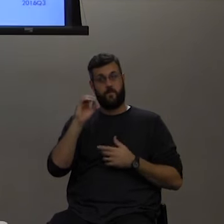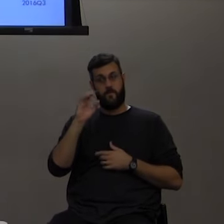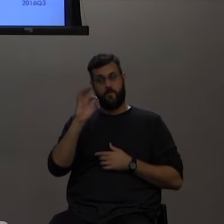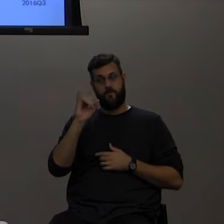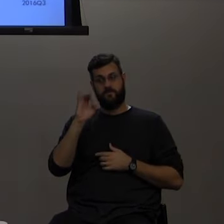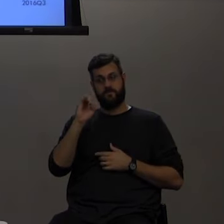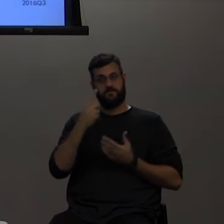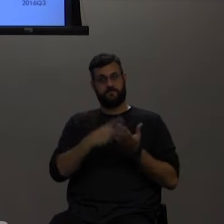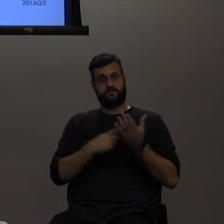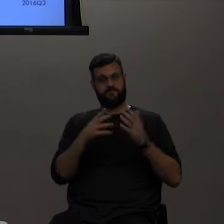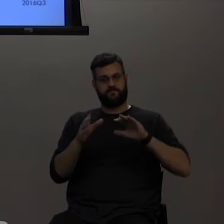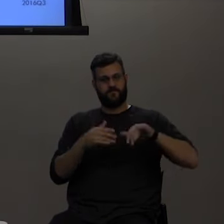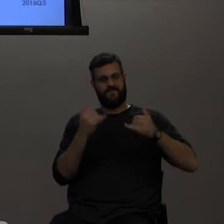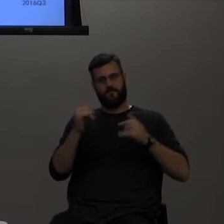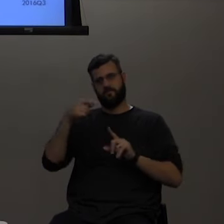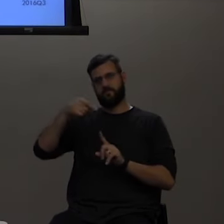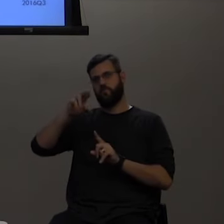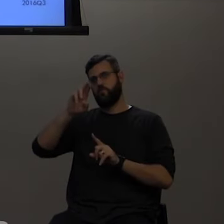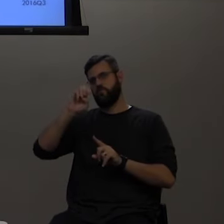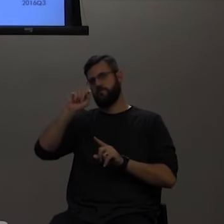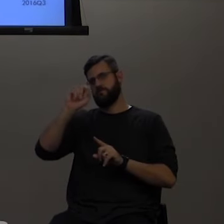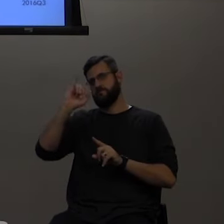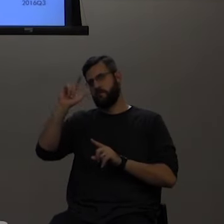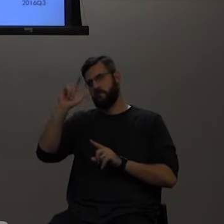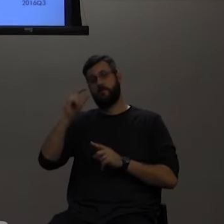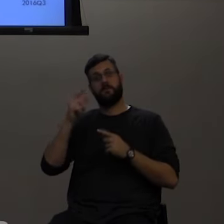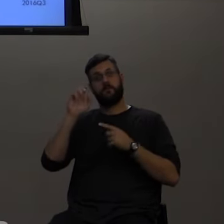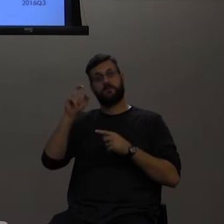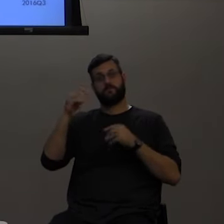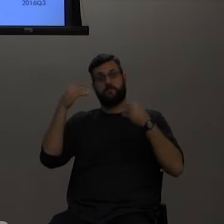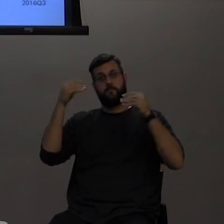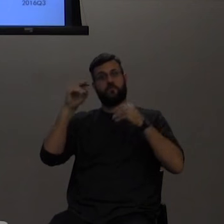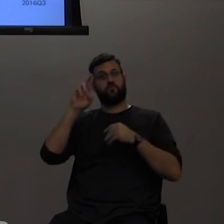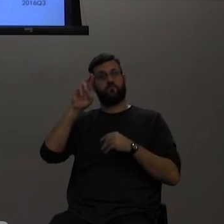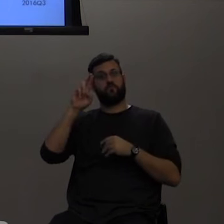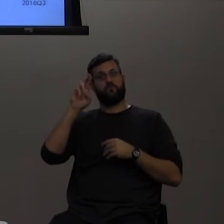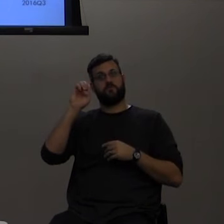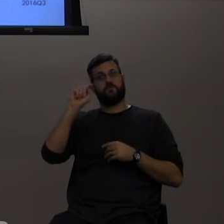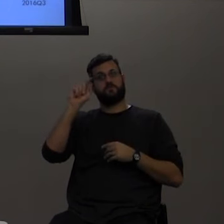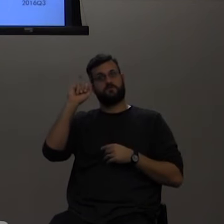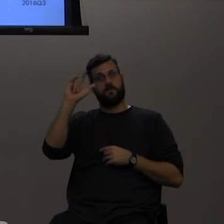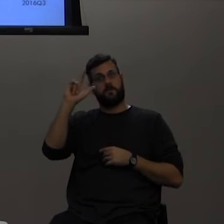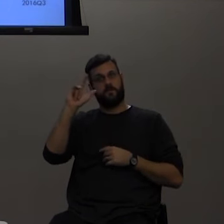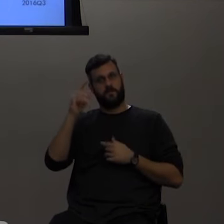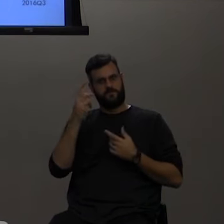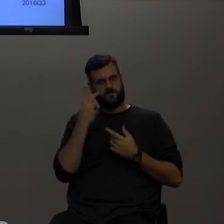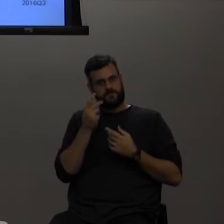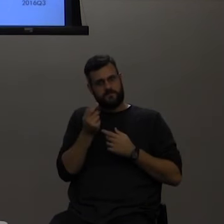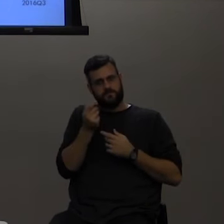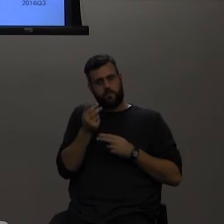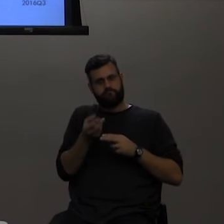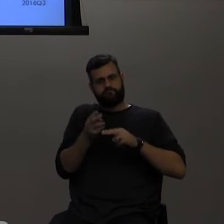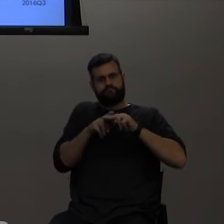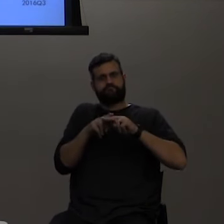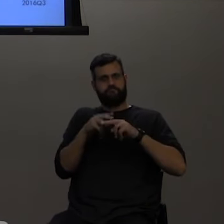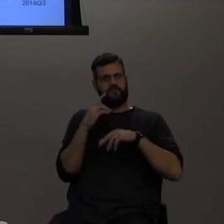retail. So the Lexington market in retail has seen overall a slight increase in